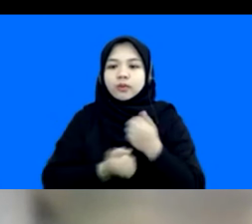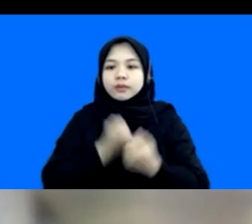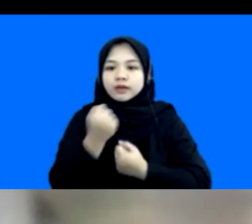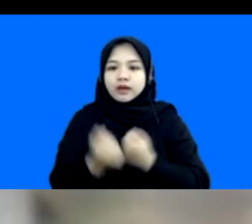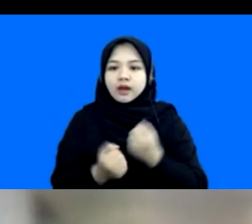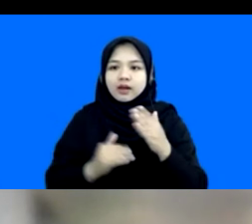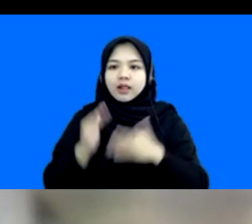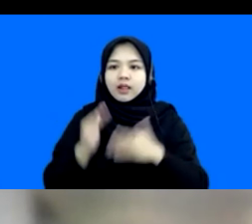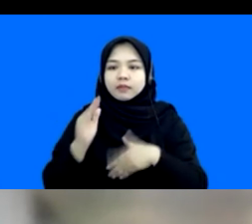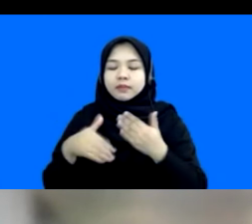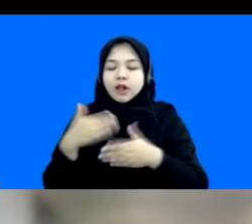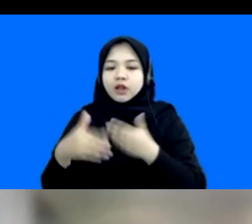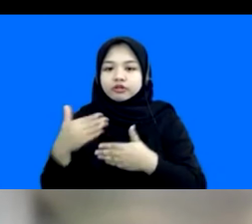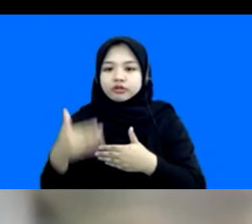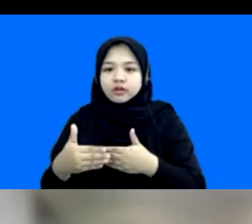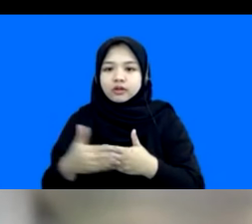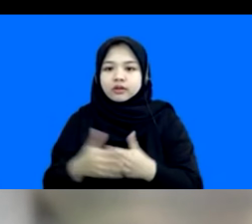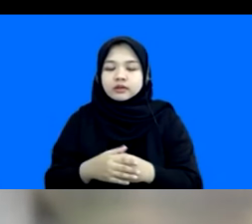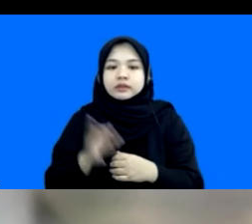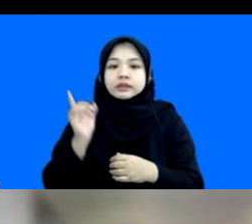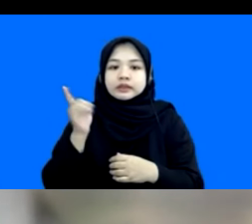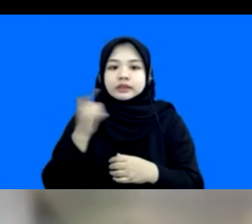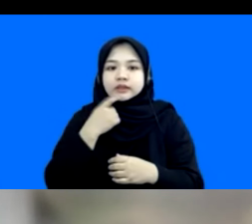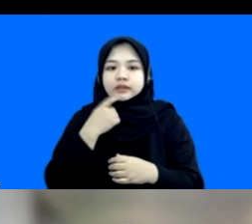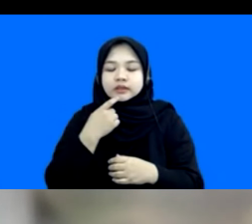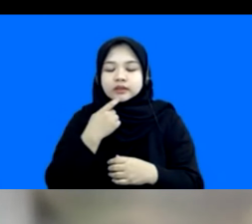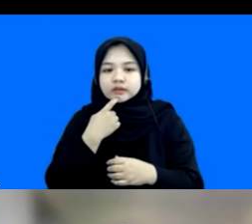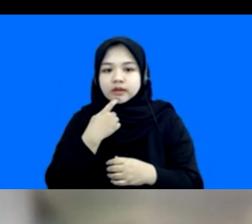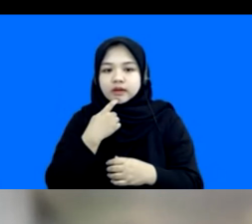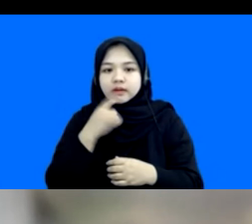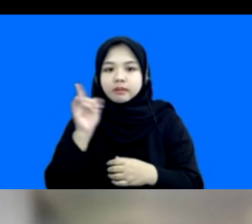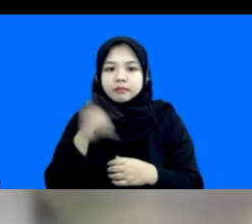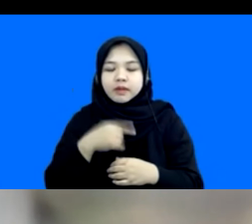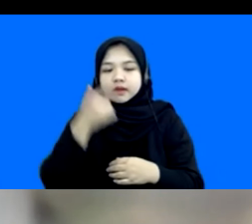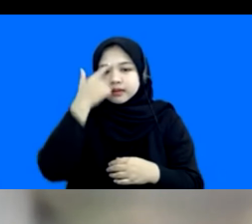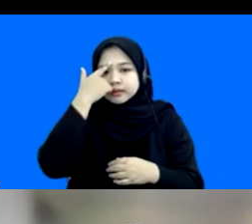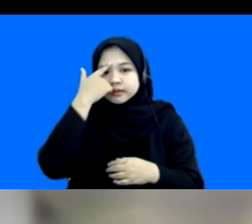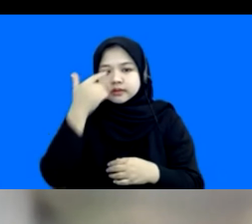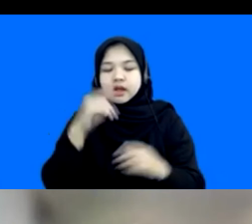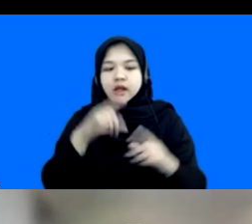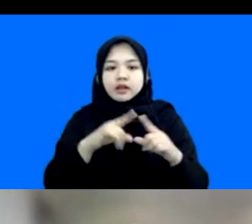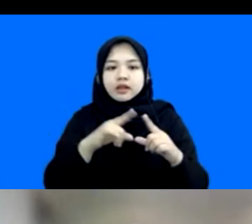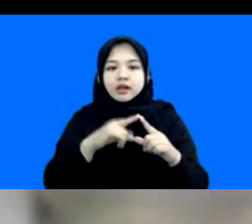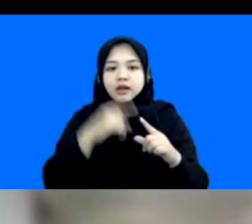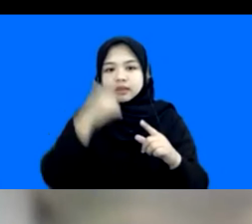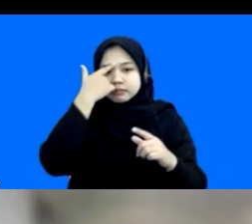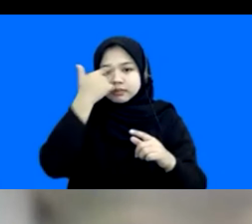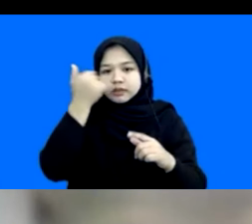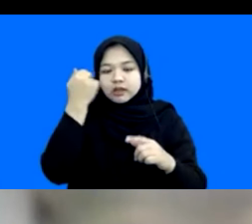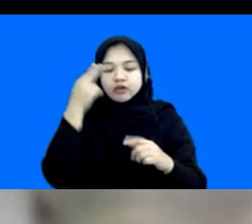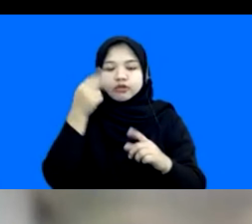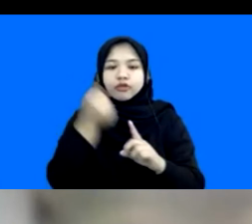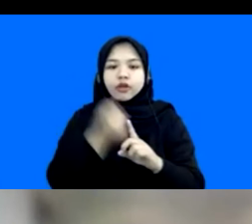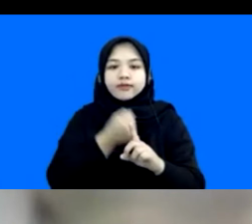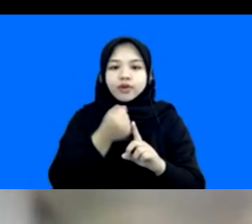using smart tools to advocate for smart and inclusive cities.